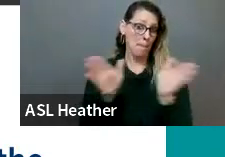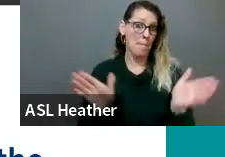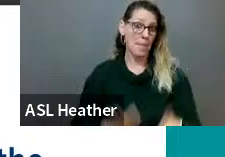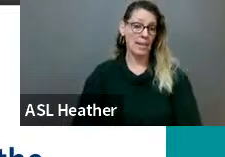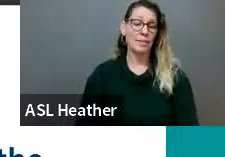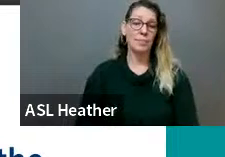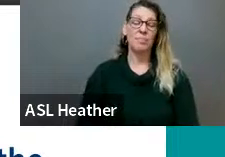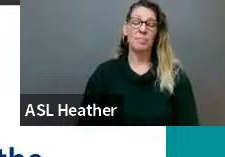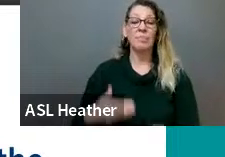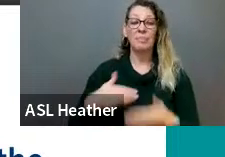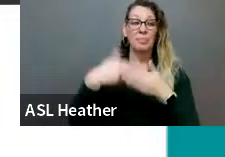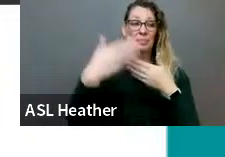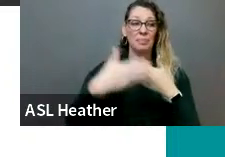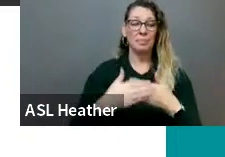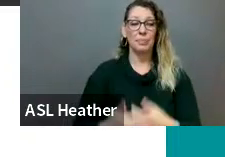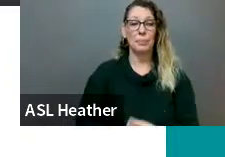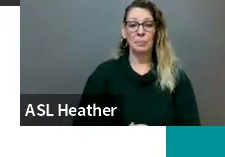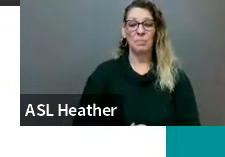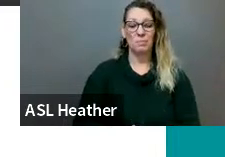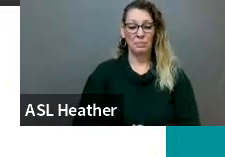So next slide, please.